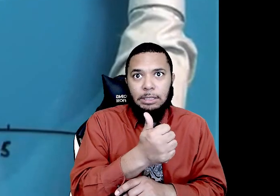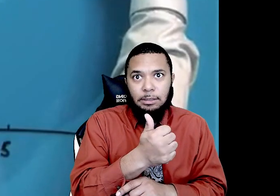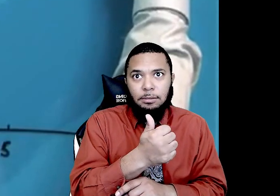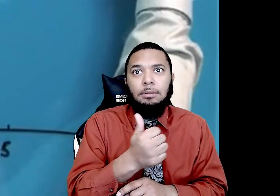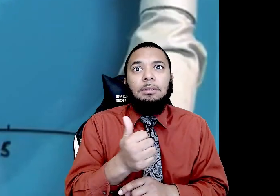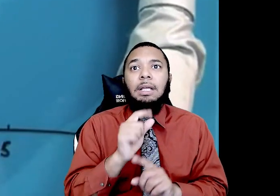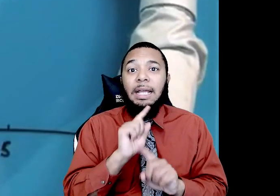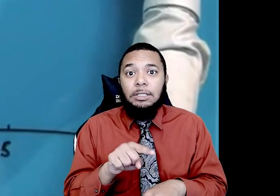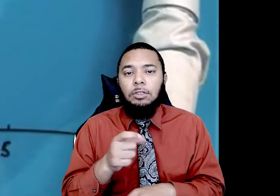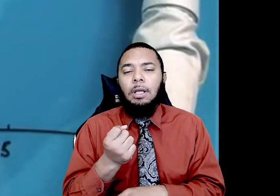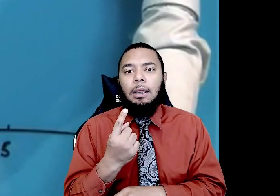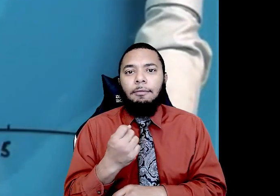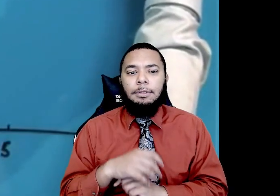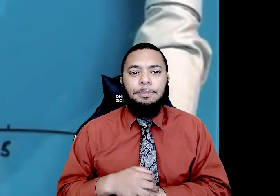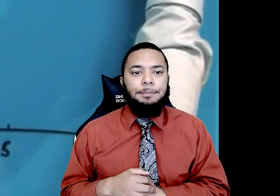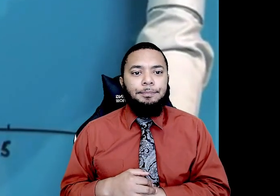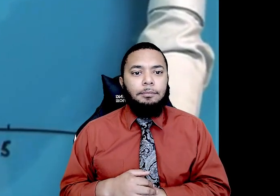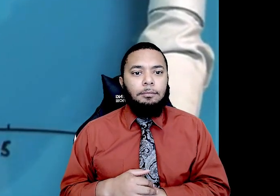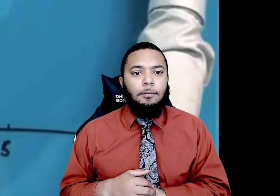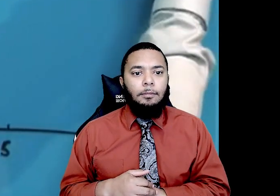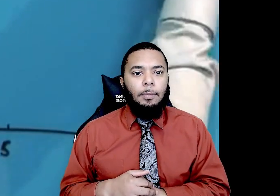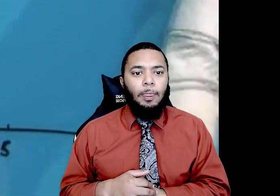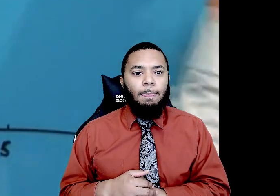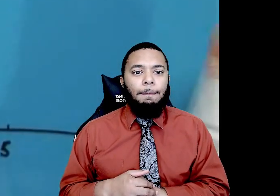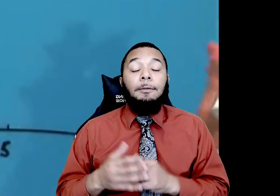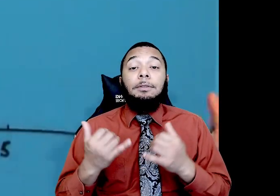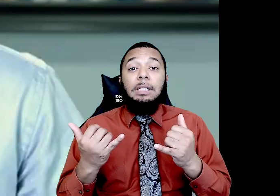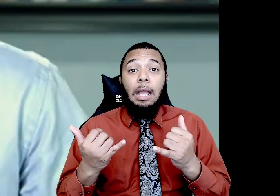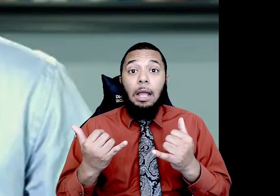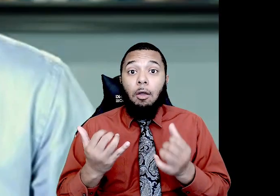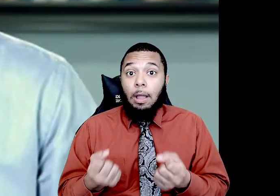$121 that's going to be growing at 10%.